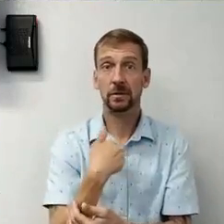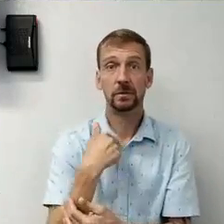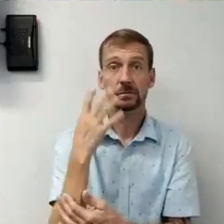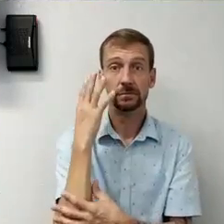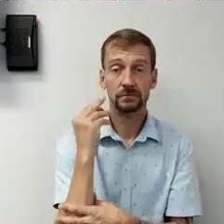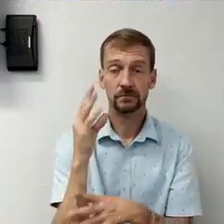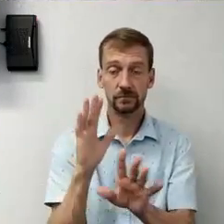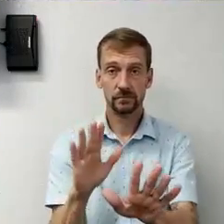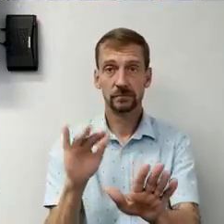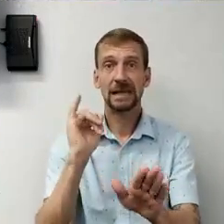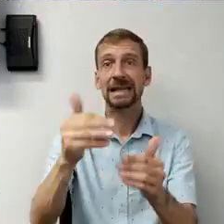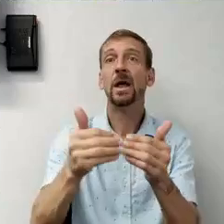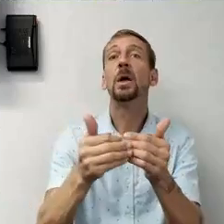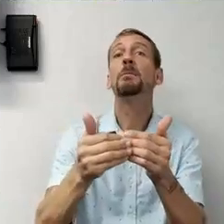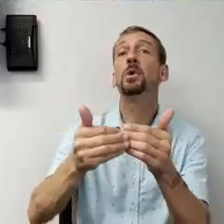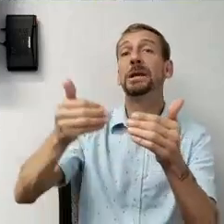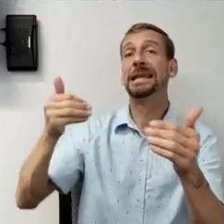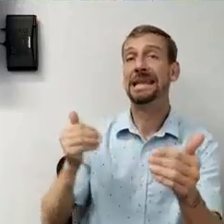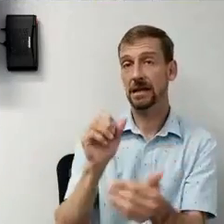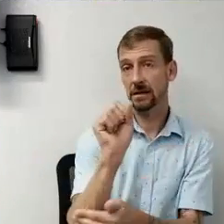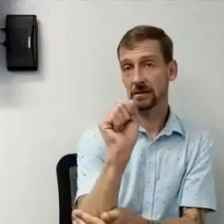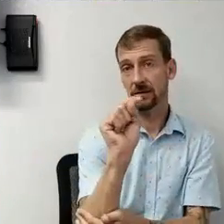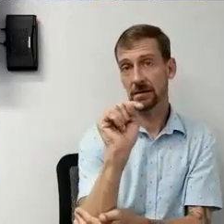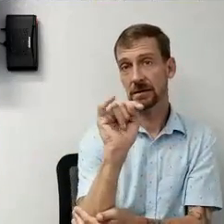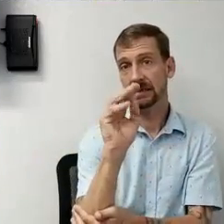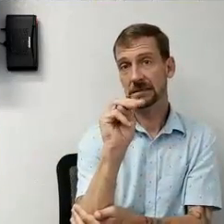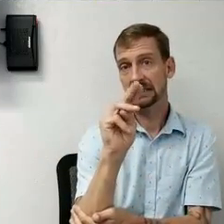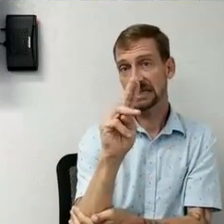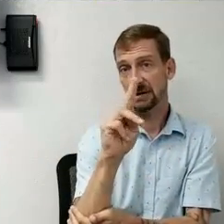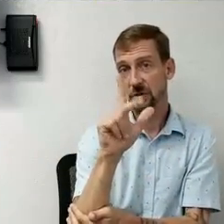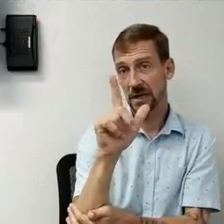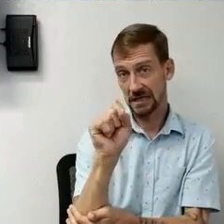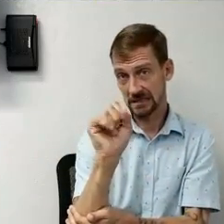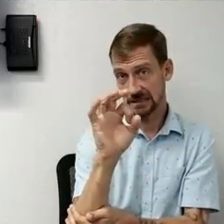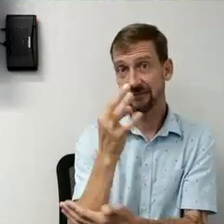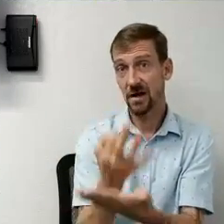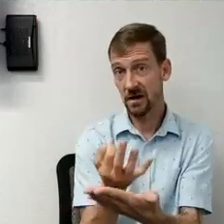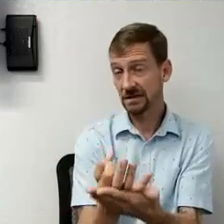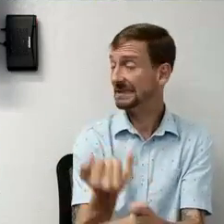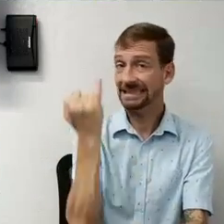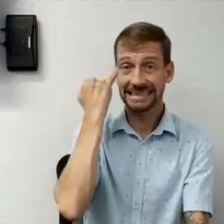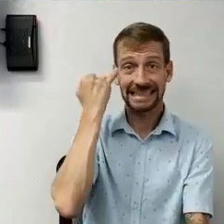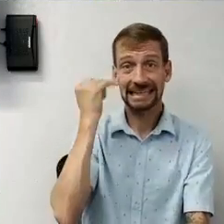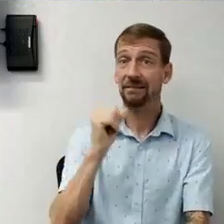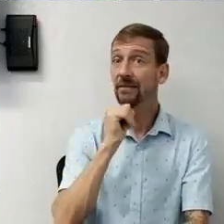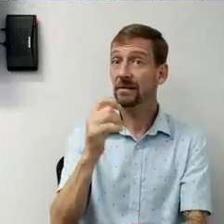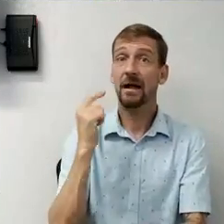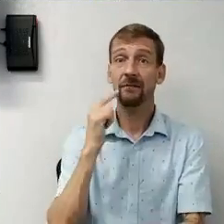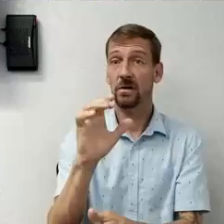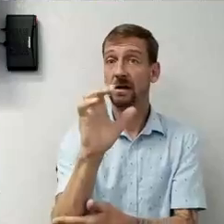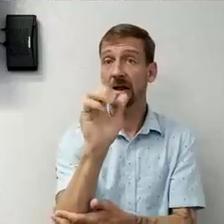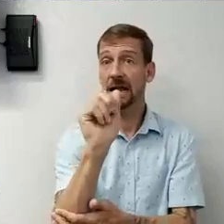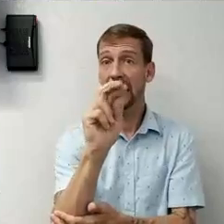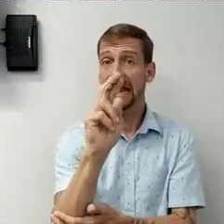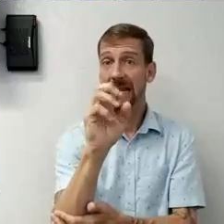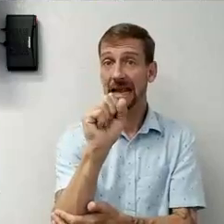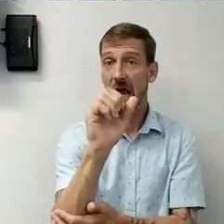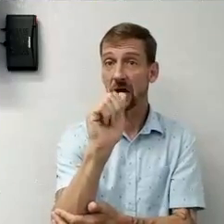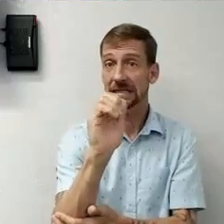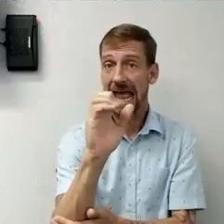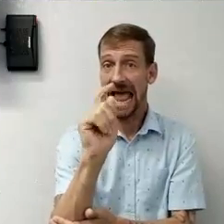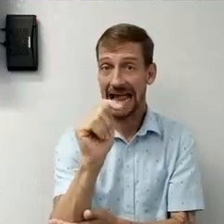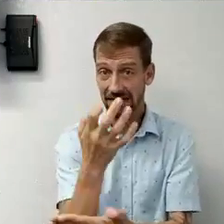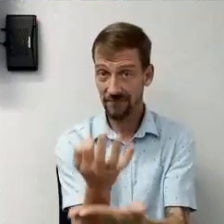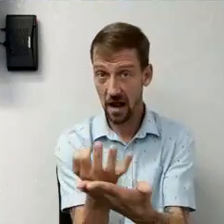experienced, now this is pre-stimulus funds, so if it wasn't for CARES Act funding that has